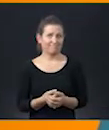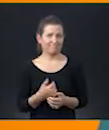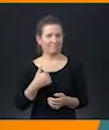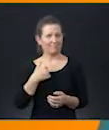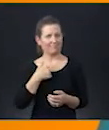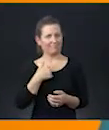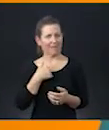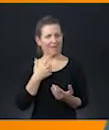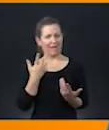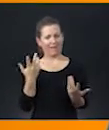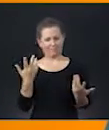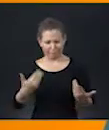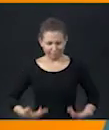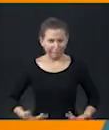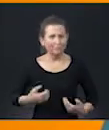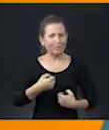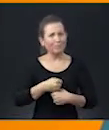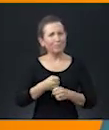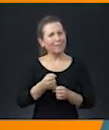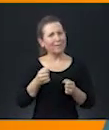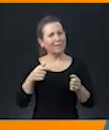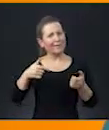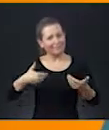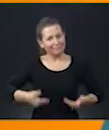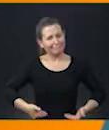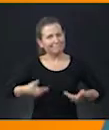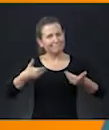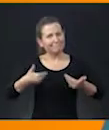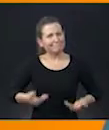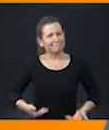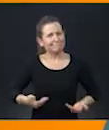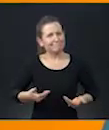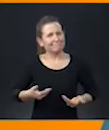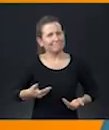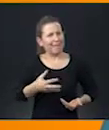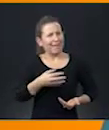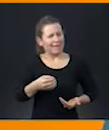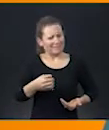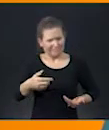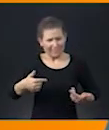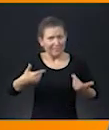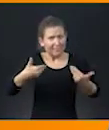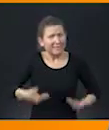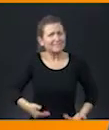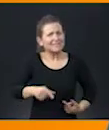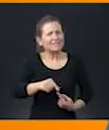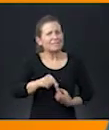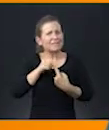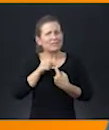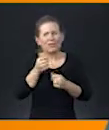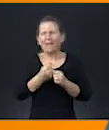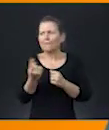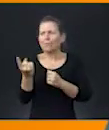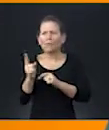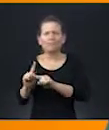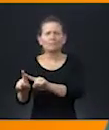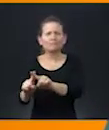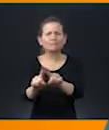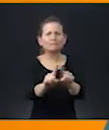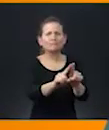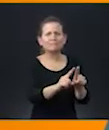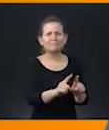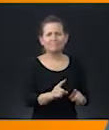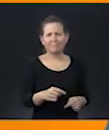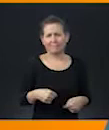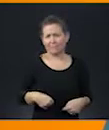I was created this way. It's not something, it's real special. And everyone's different. And that's just one part of